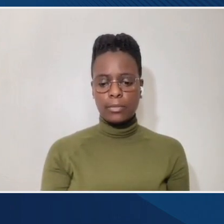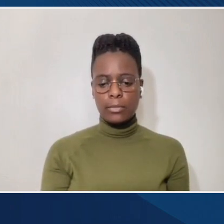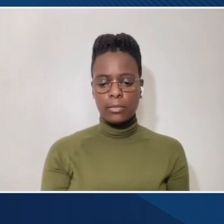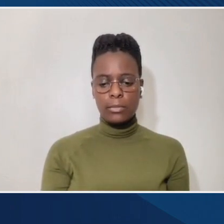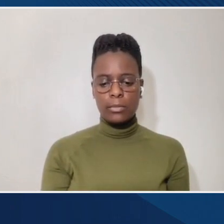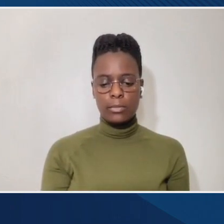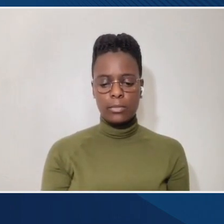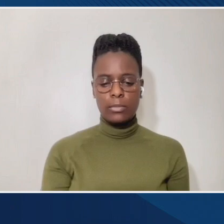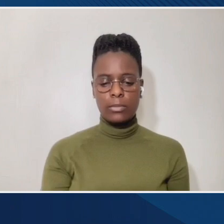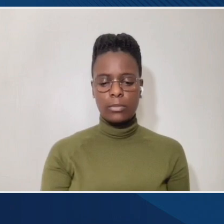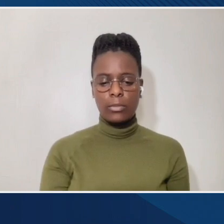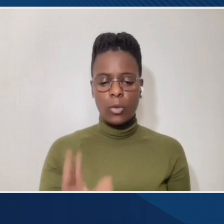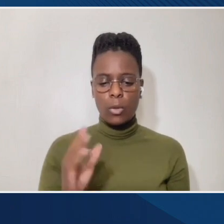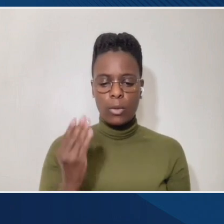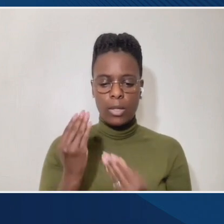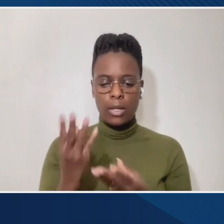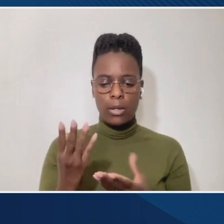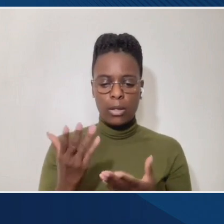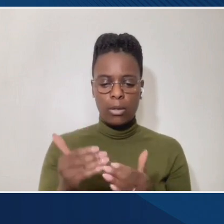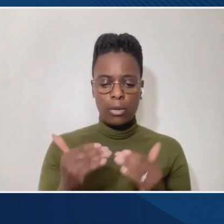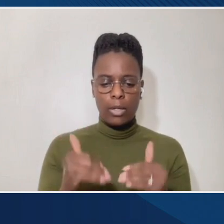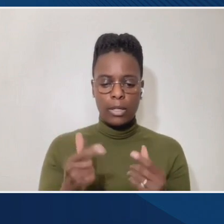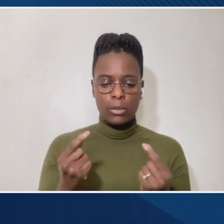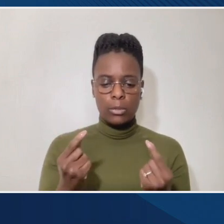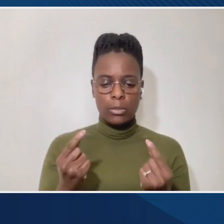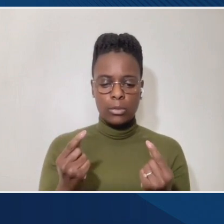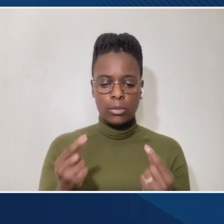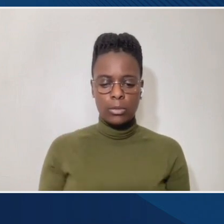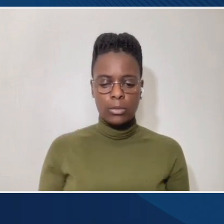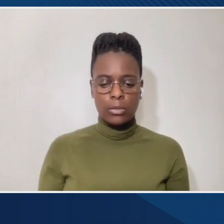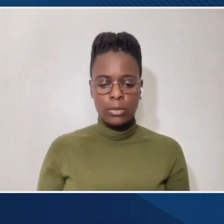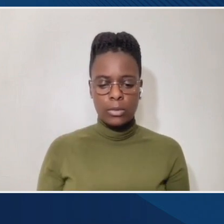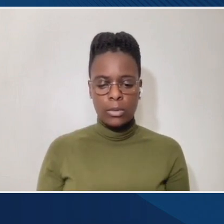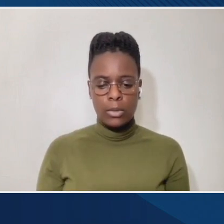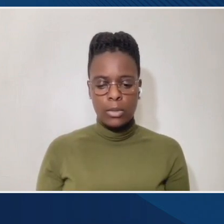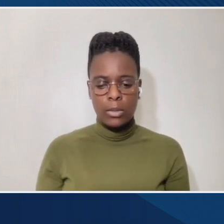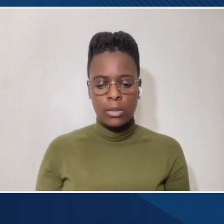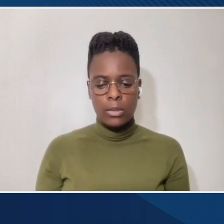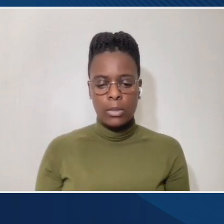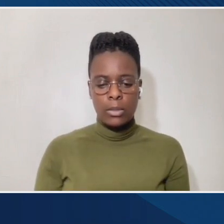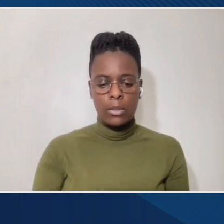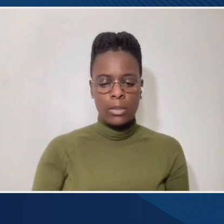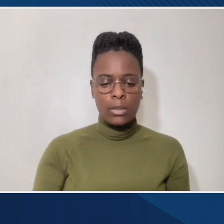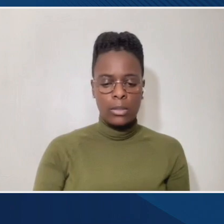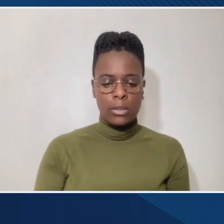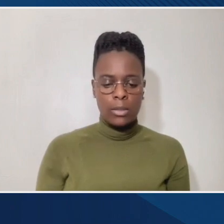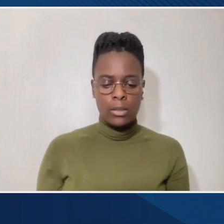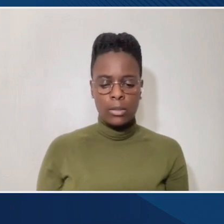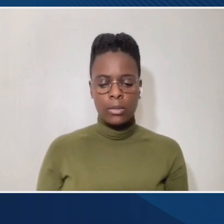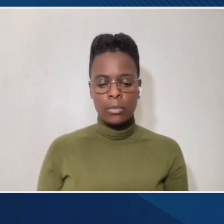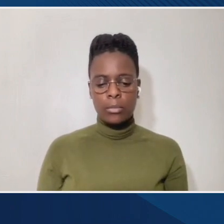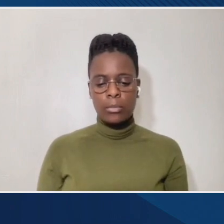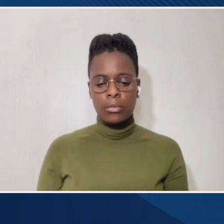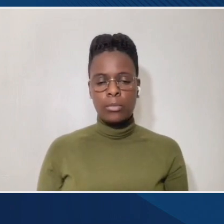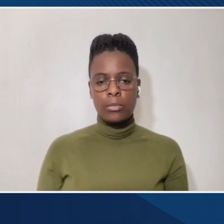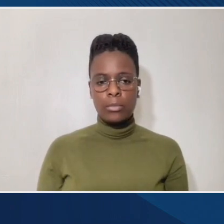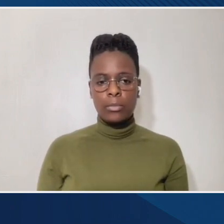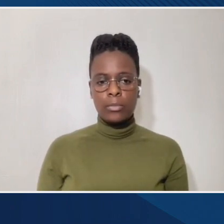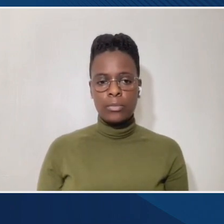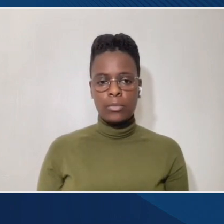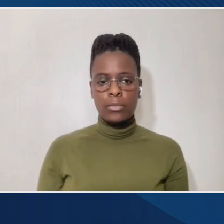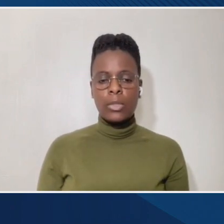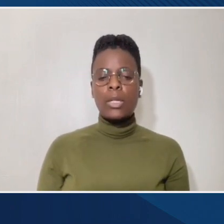and then and so you can see it again? I know we're probably familiar with the language at this point, but I'd like to take a temperature check. Oh, Jeff, you're